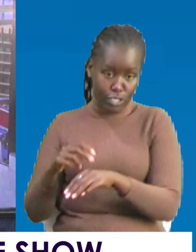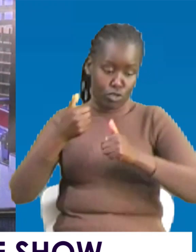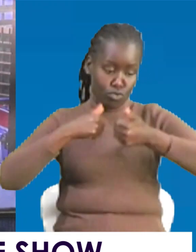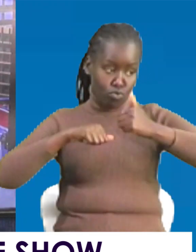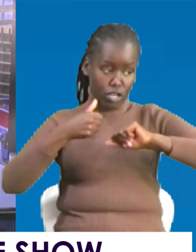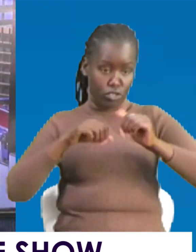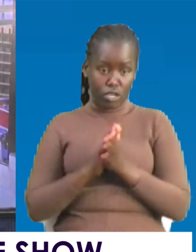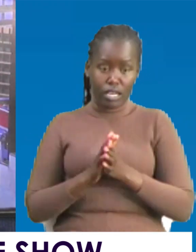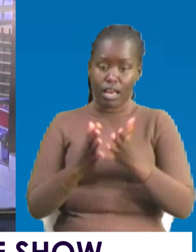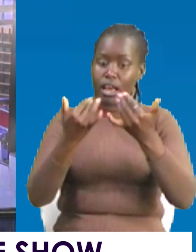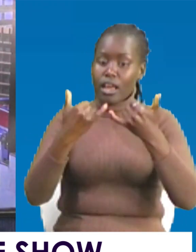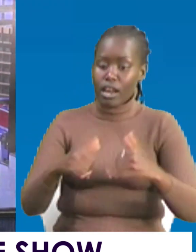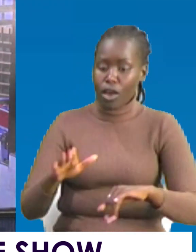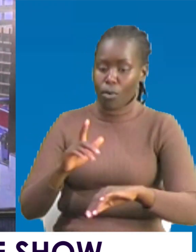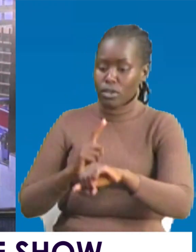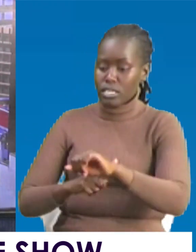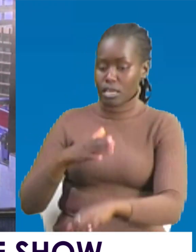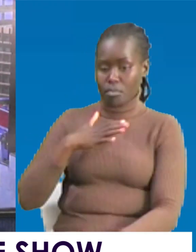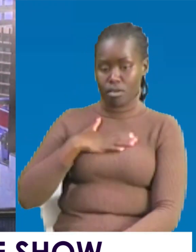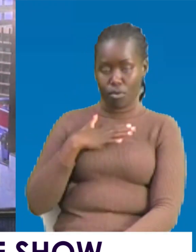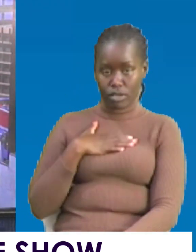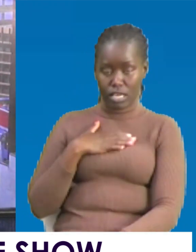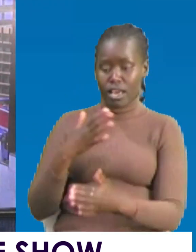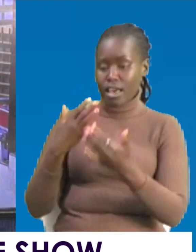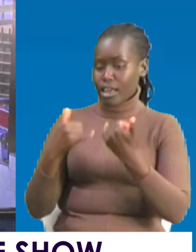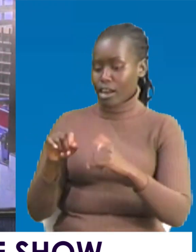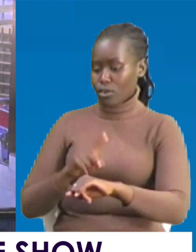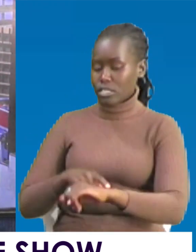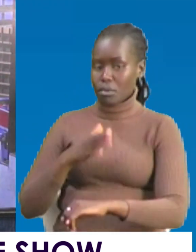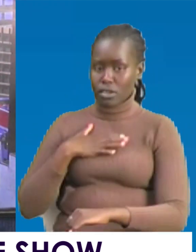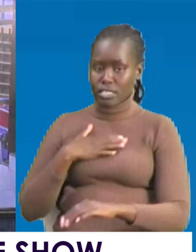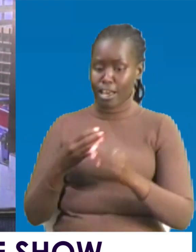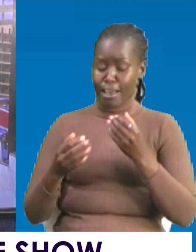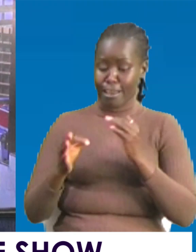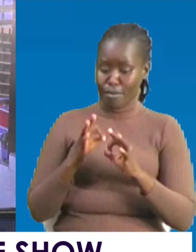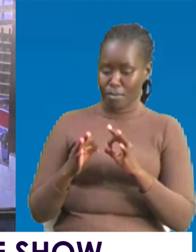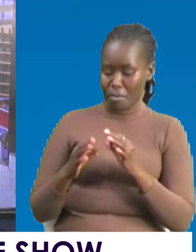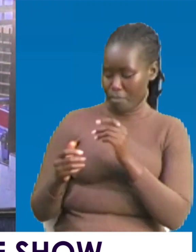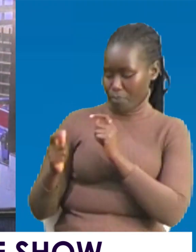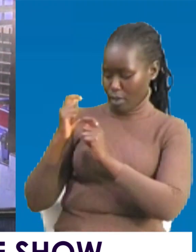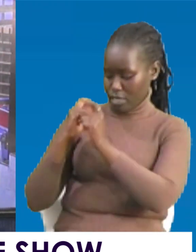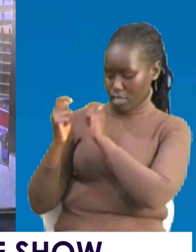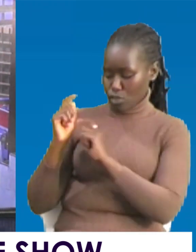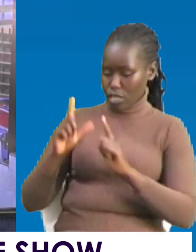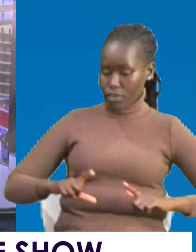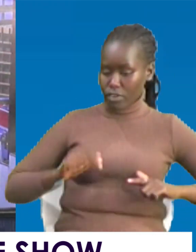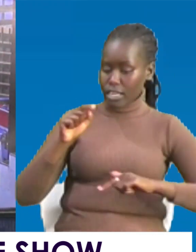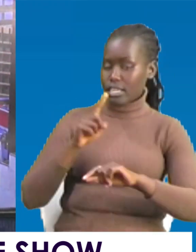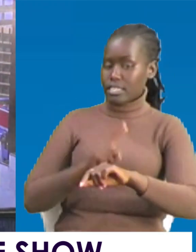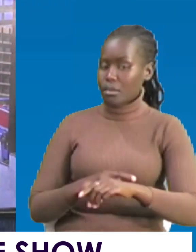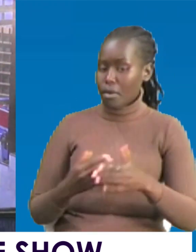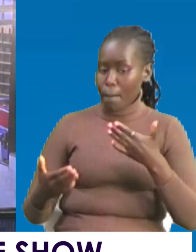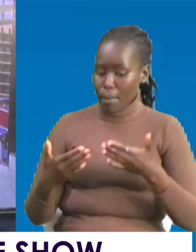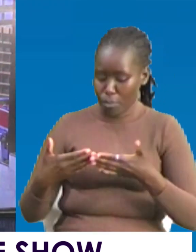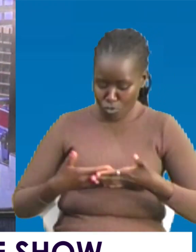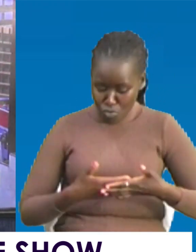It is our time. It is our time. Whether you're a traditionalist living in this time, whether you're a